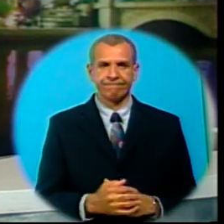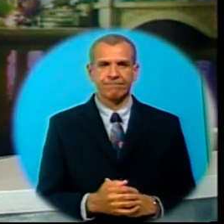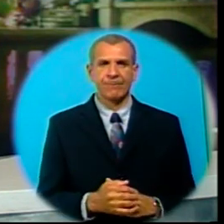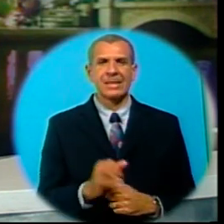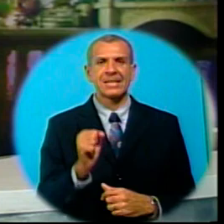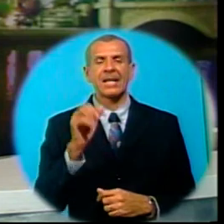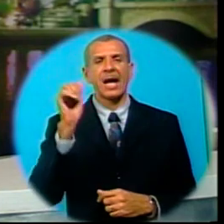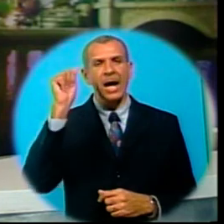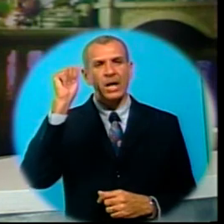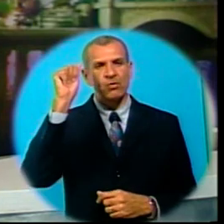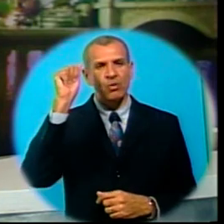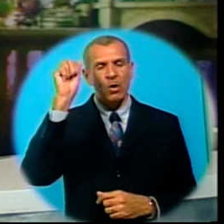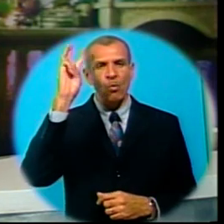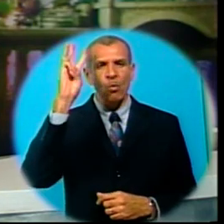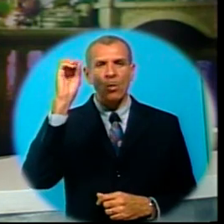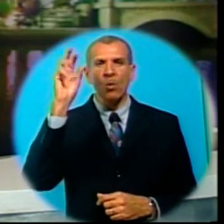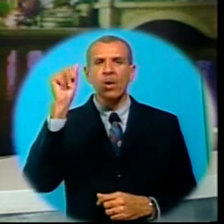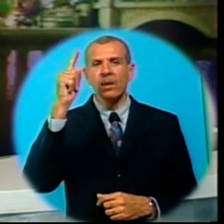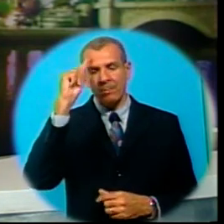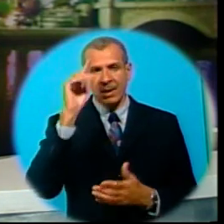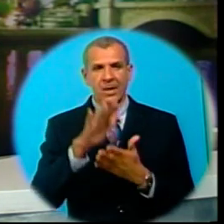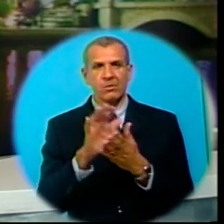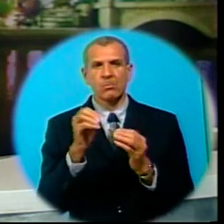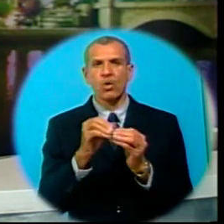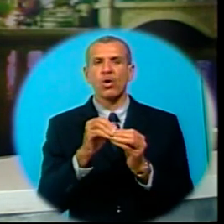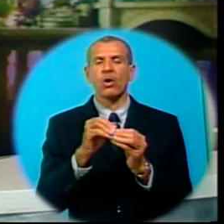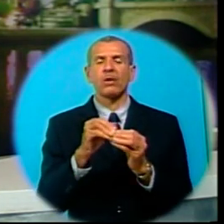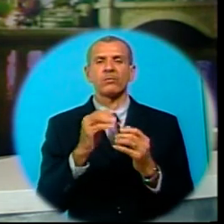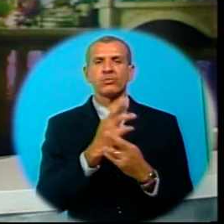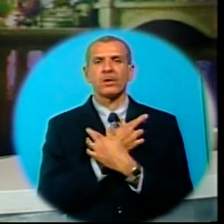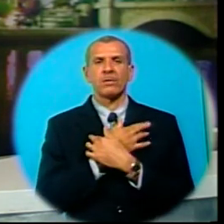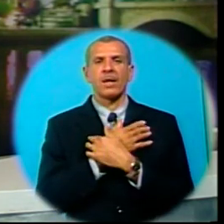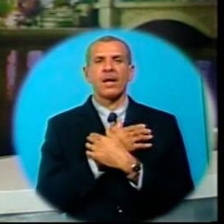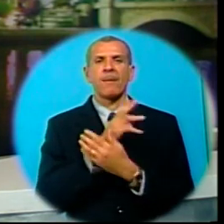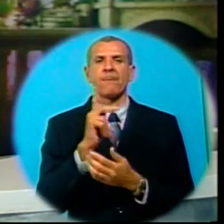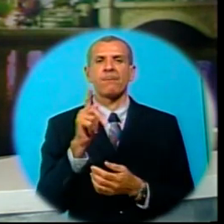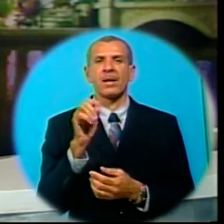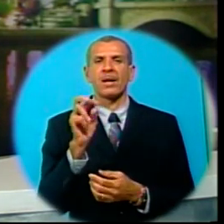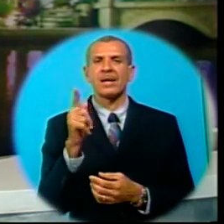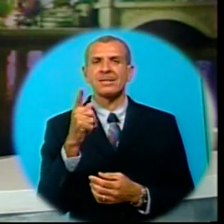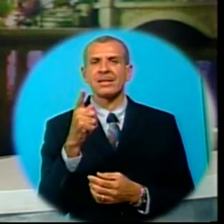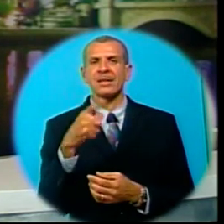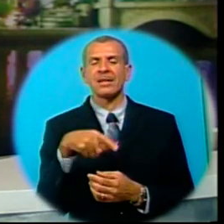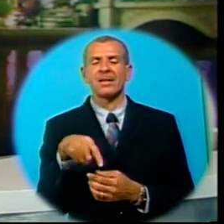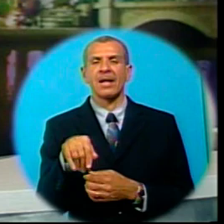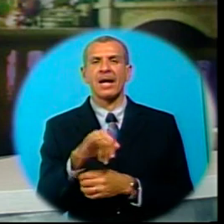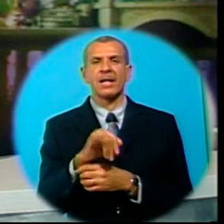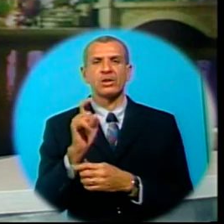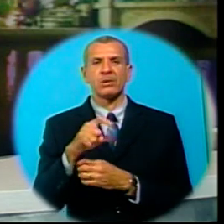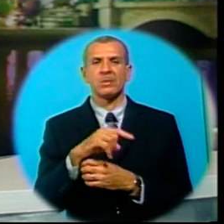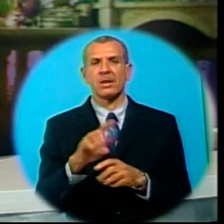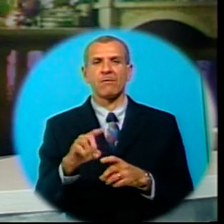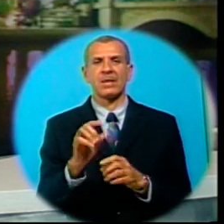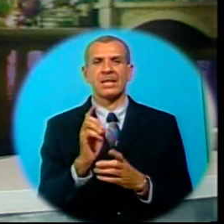Senator Andre Worrell believes more recreational parks in the island should be made accessible for the disabled.